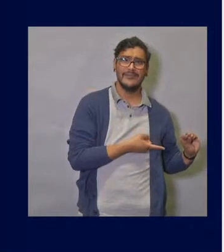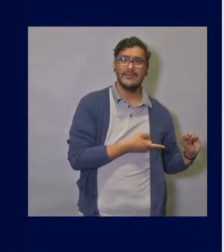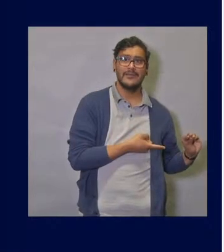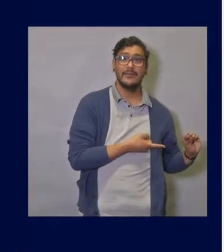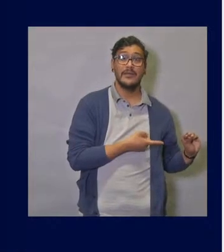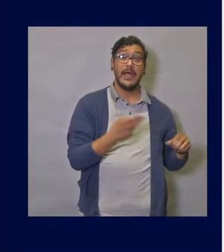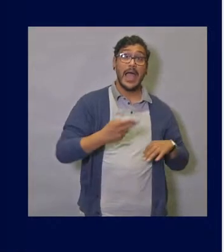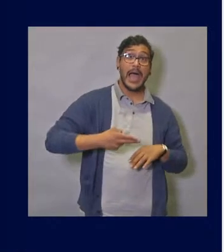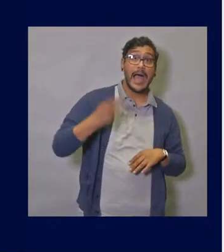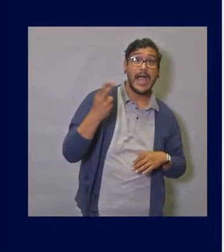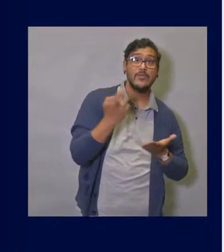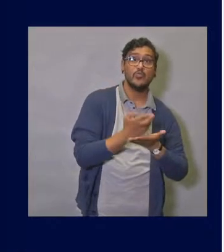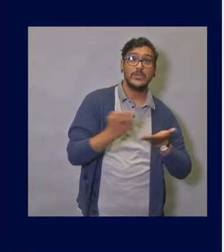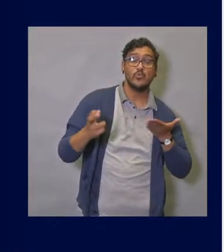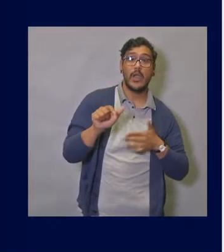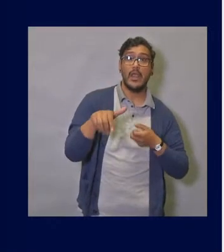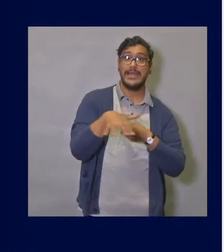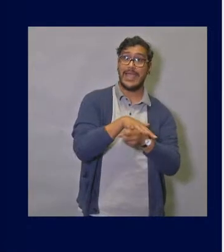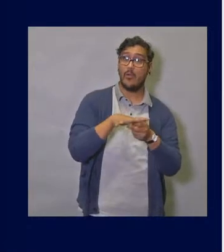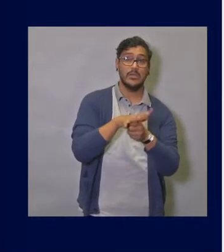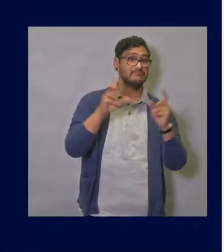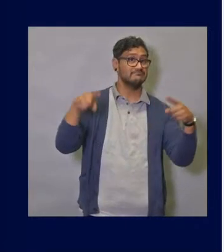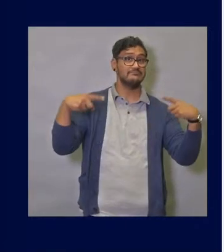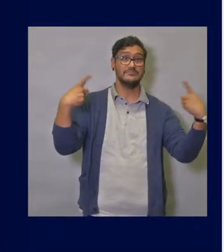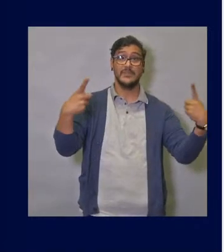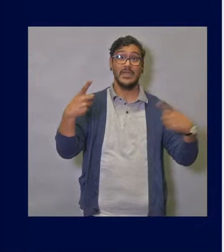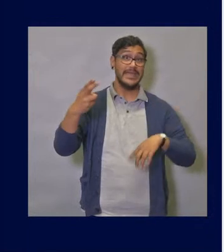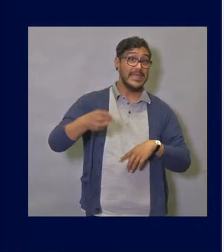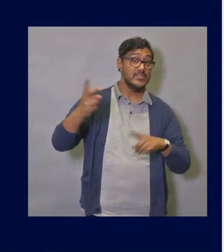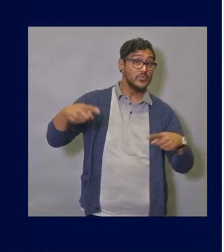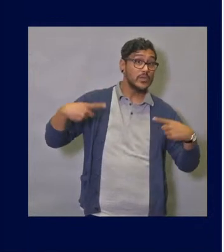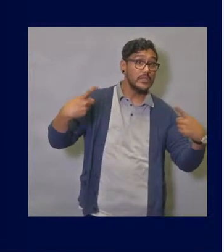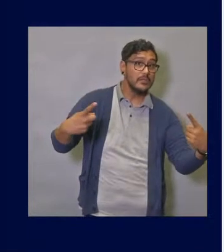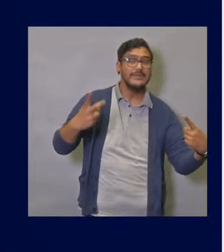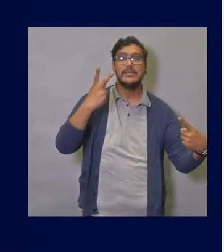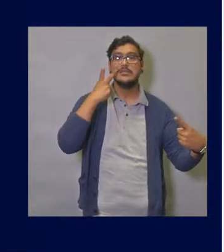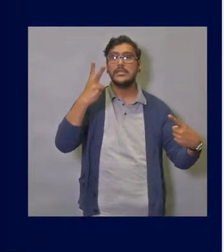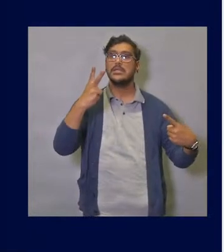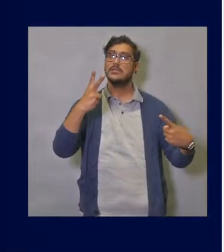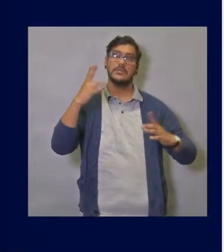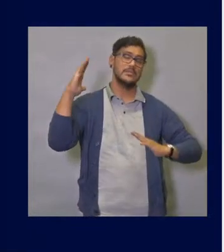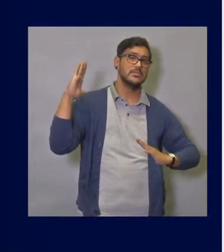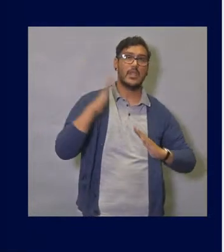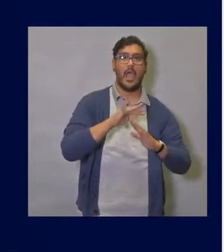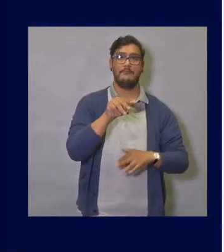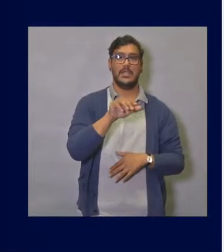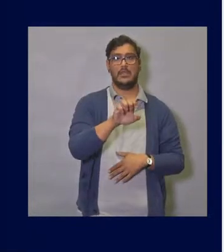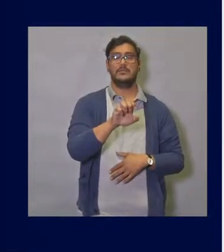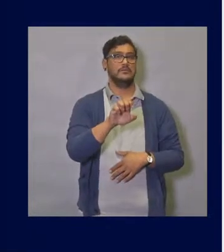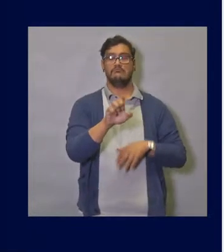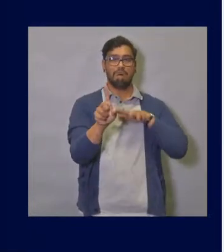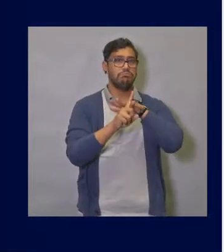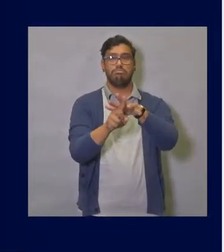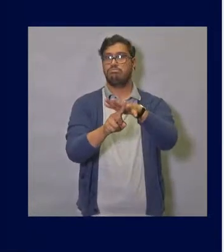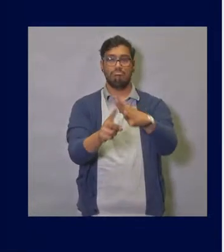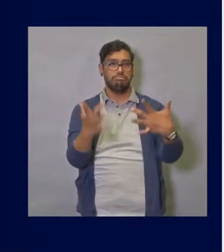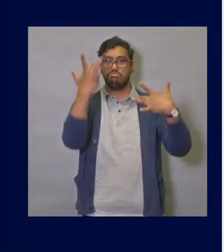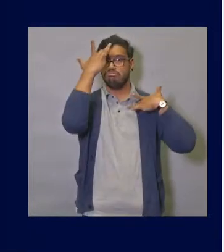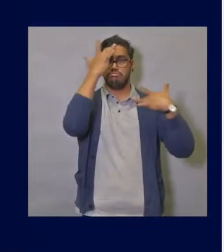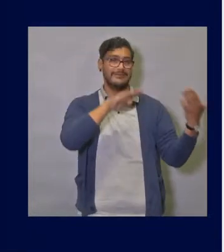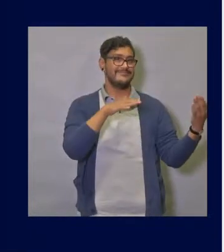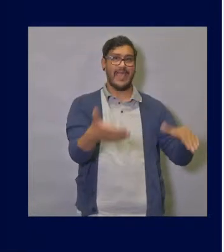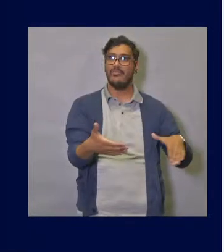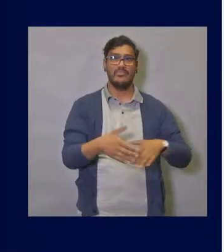LA County have historically and currently seen the most cases, hospitalizations, and deaths. And unfortunately,